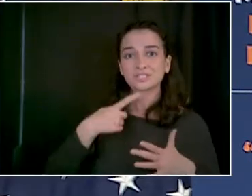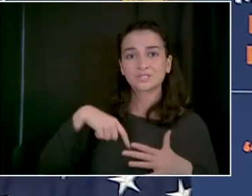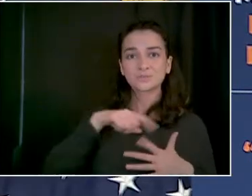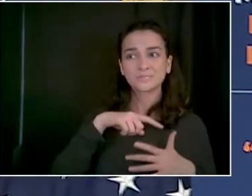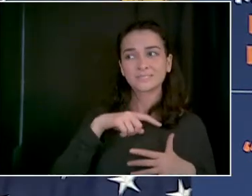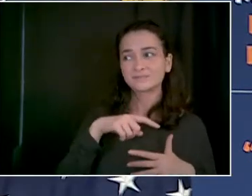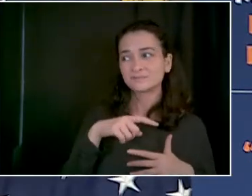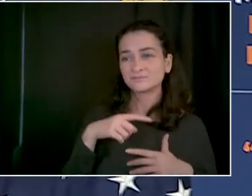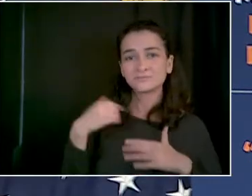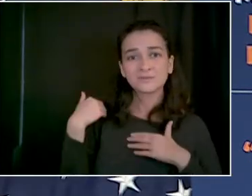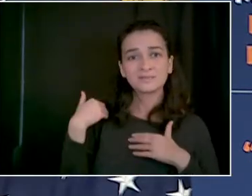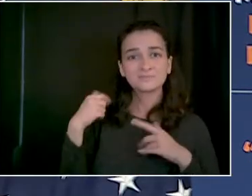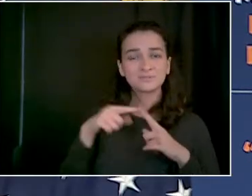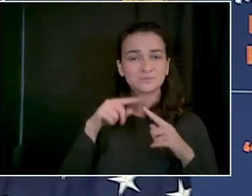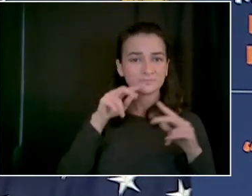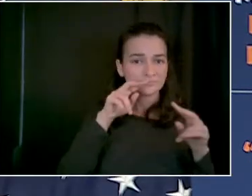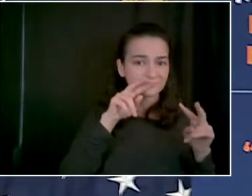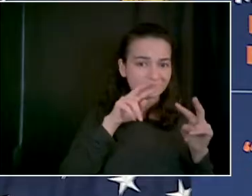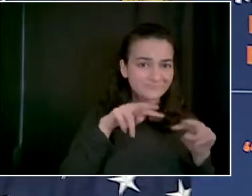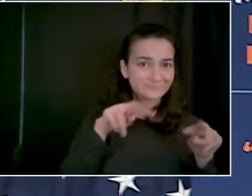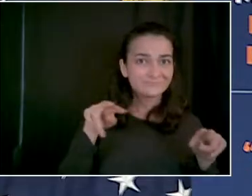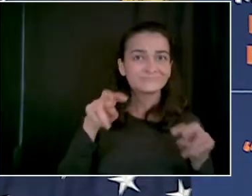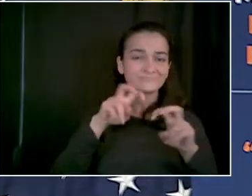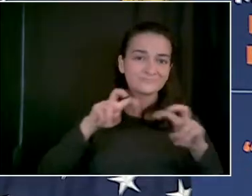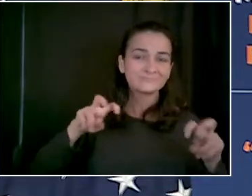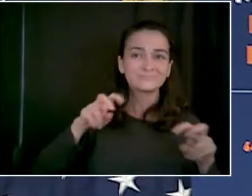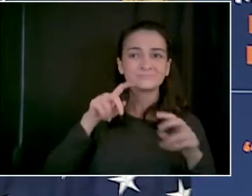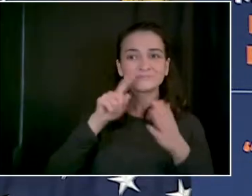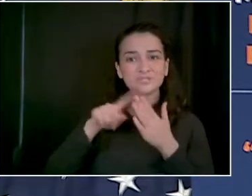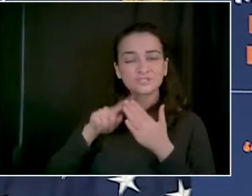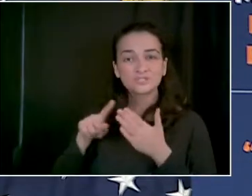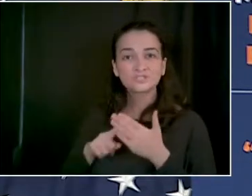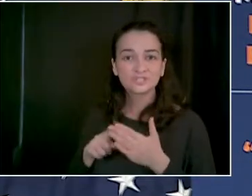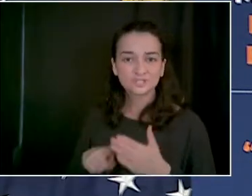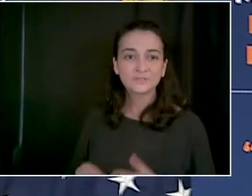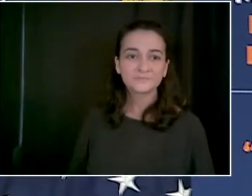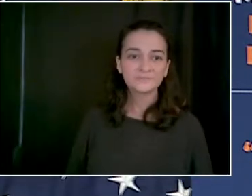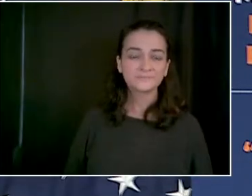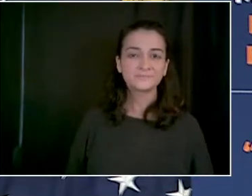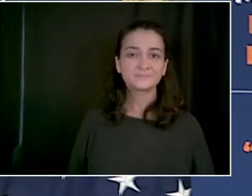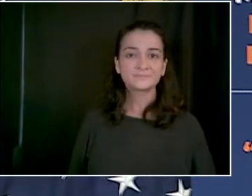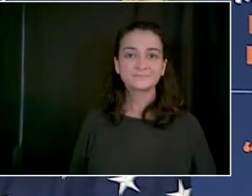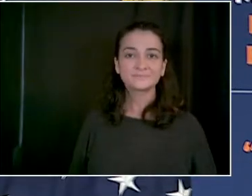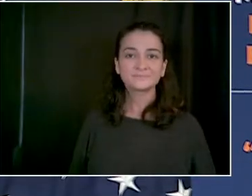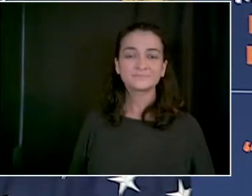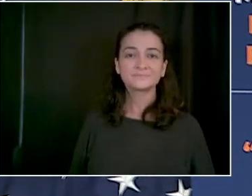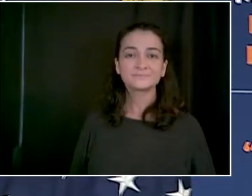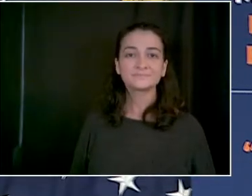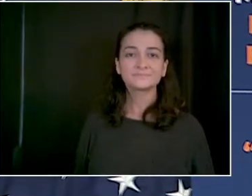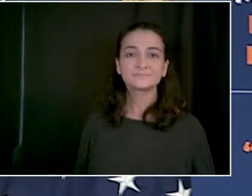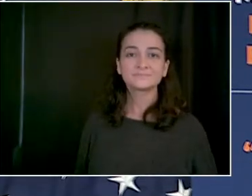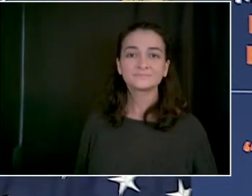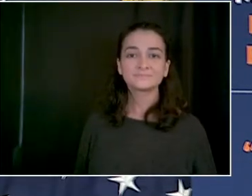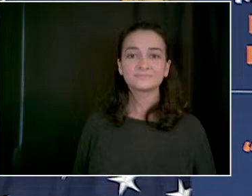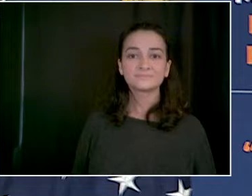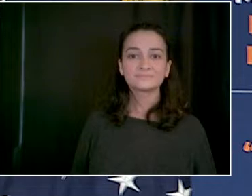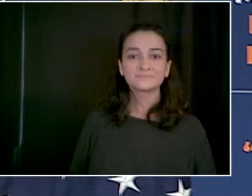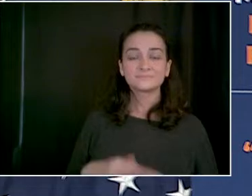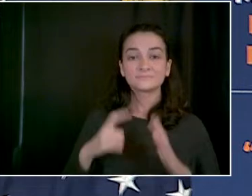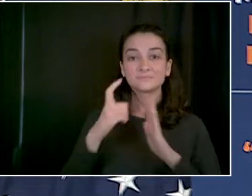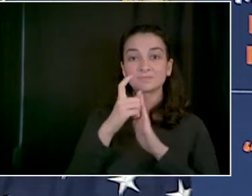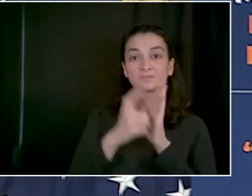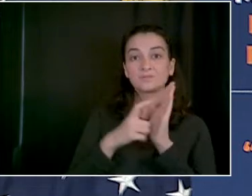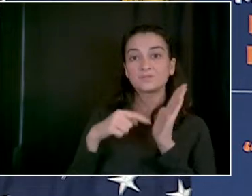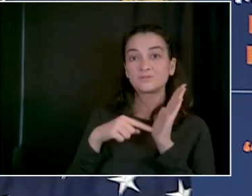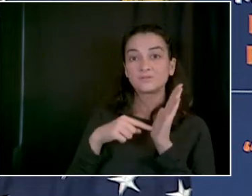going to violate the law. We would like to talk about the full scope of each one of these incidents, but the law states that we can't. And, I didn't make that